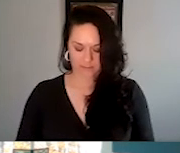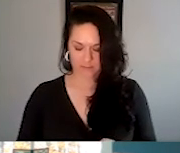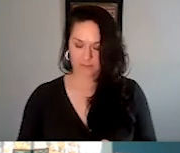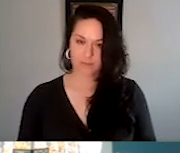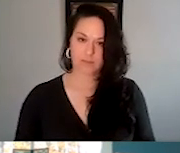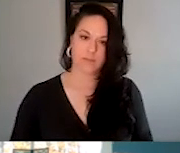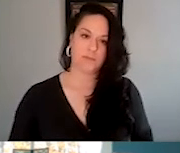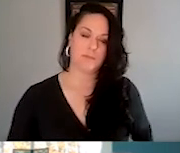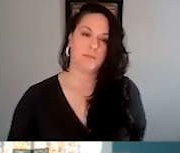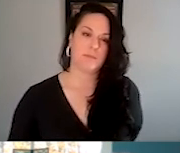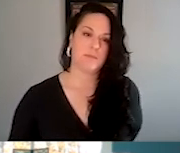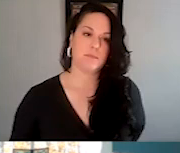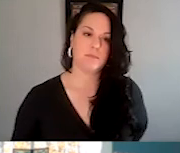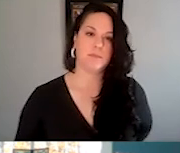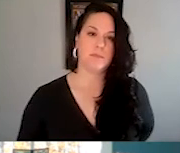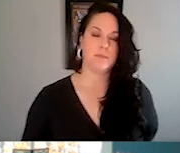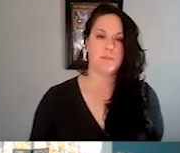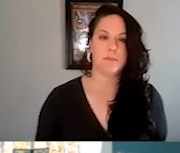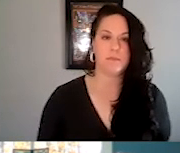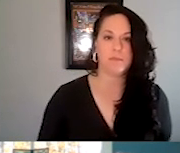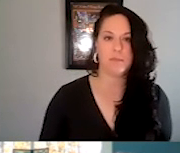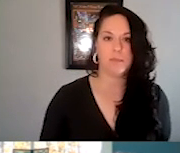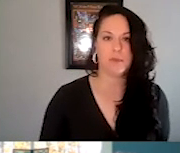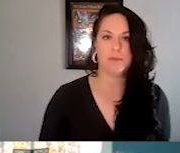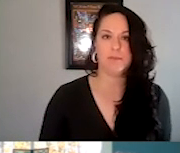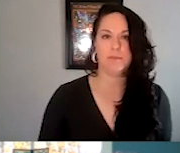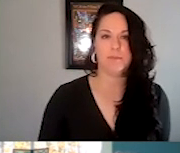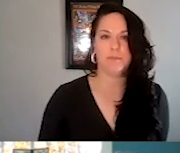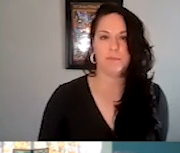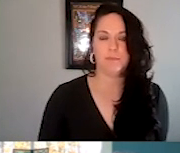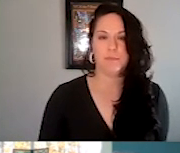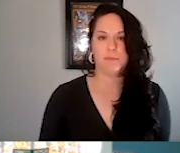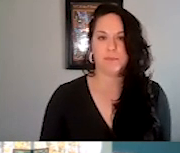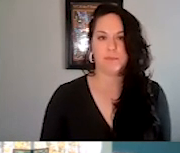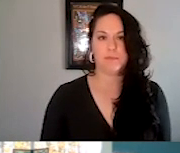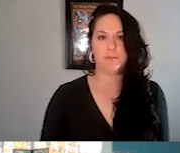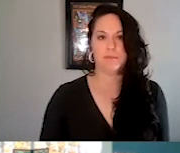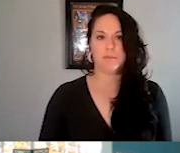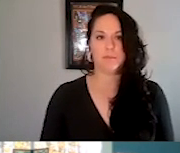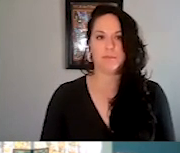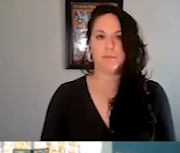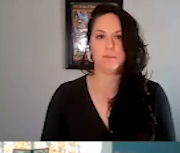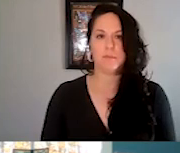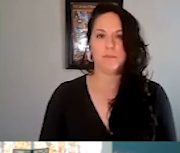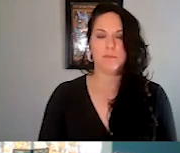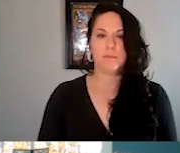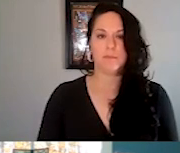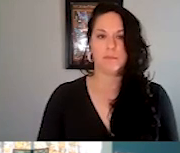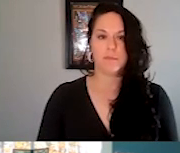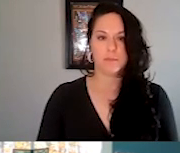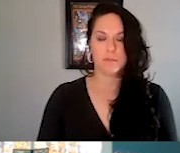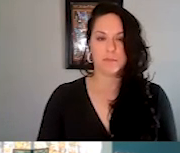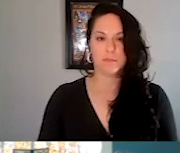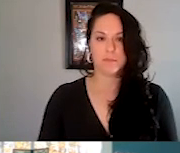Delta-8 products. Next slide, please. And this is actually the letter. And it basically says that